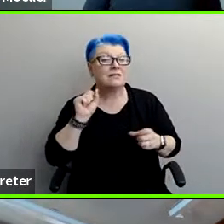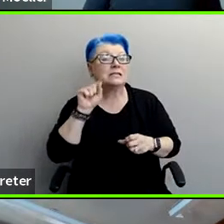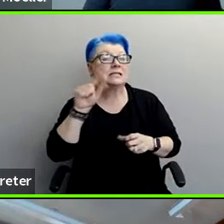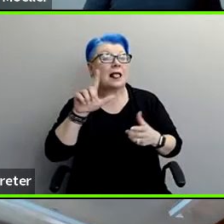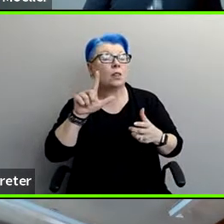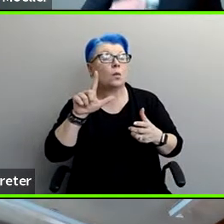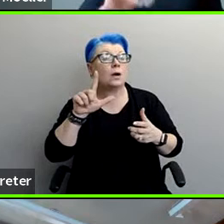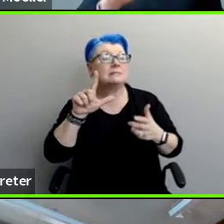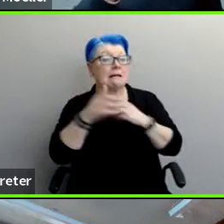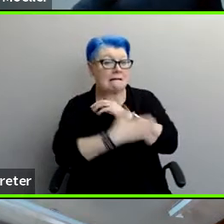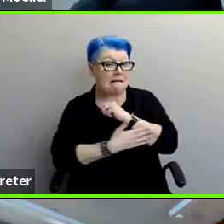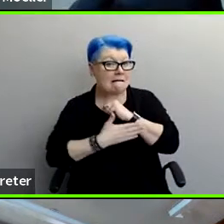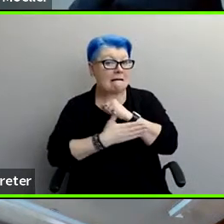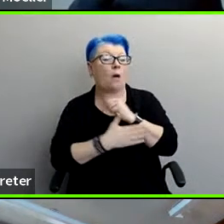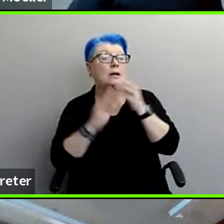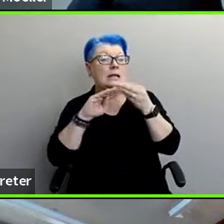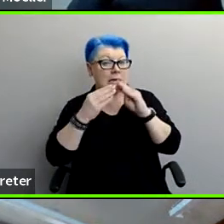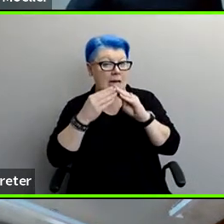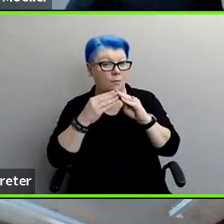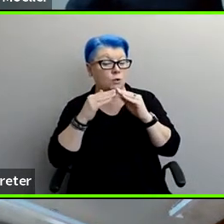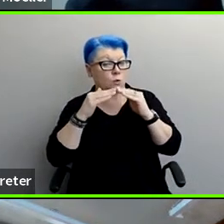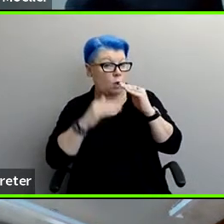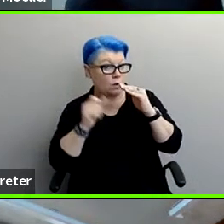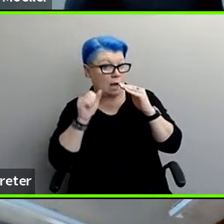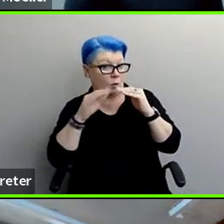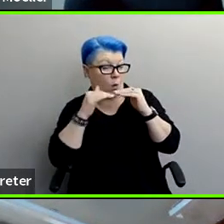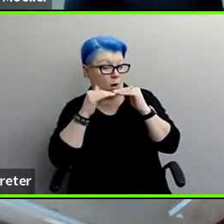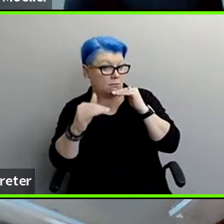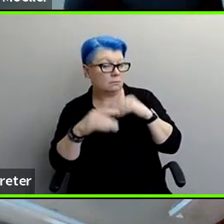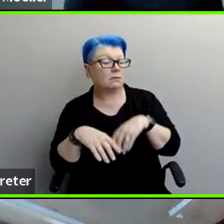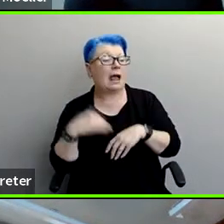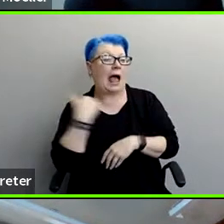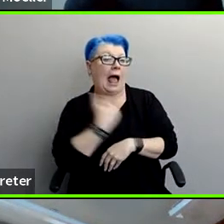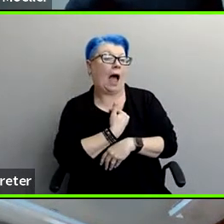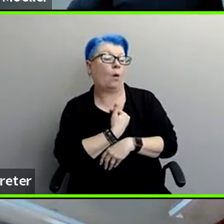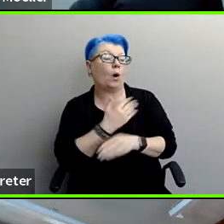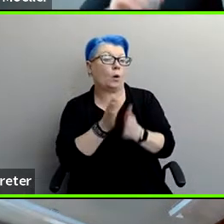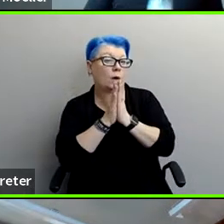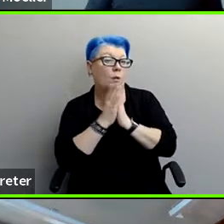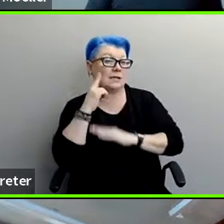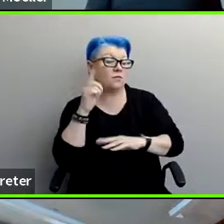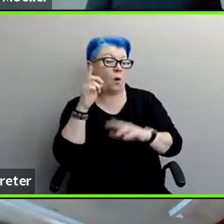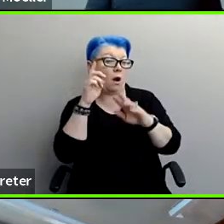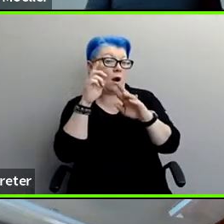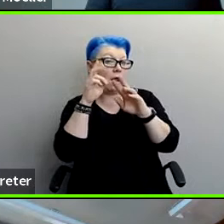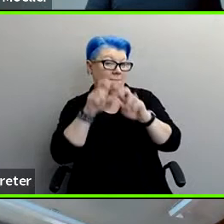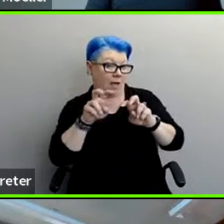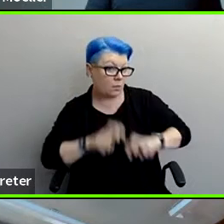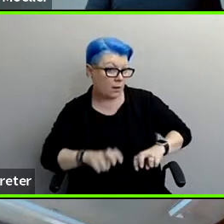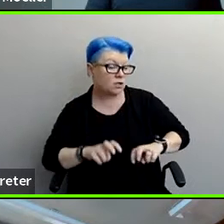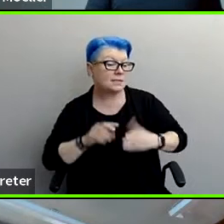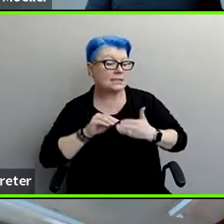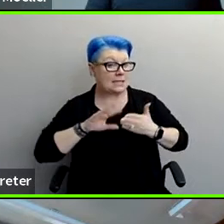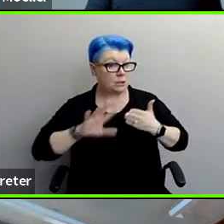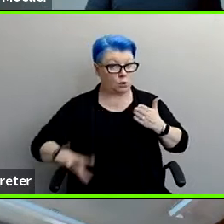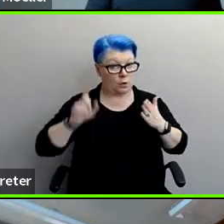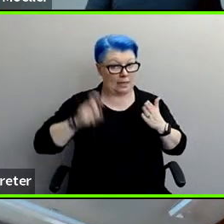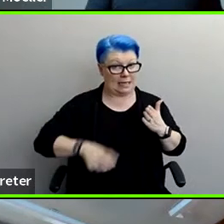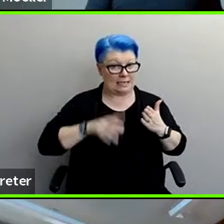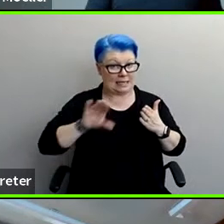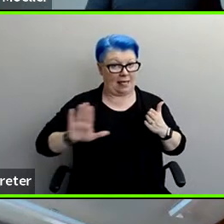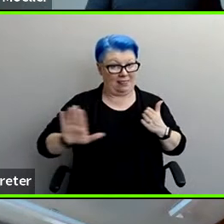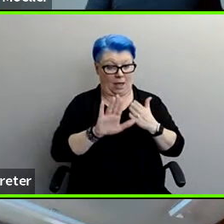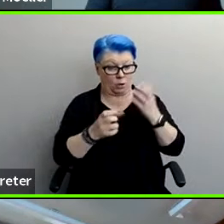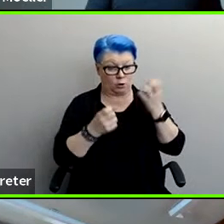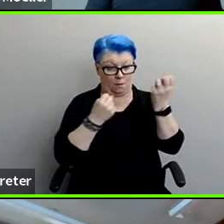numbers will go down or will plateau, our evaluations, our request for evaluations, and students needing support in special school